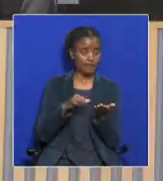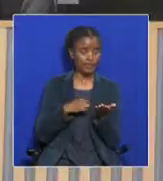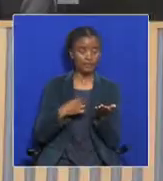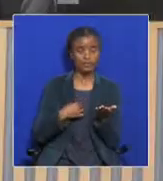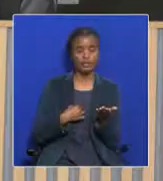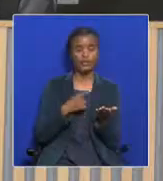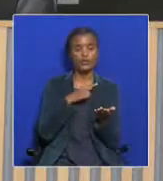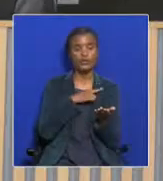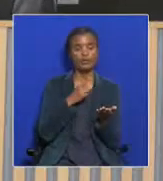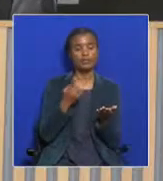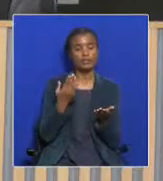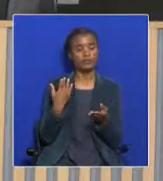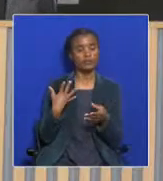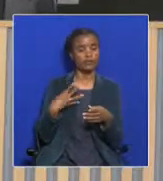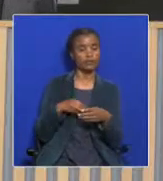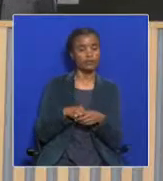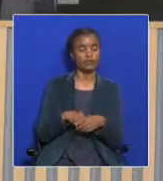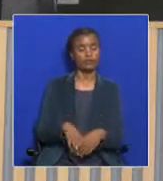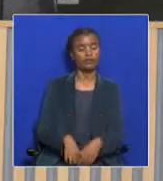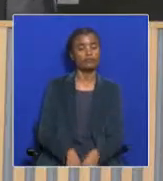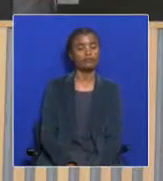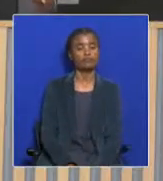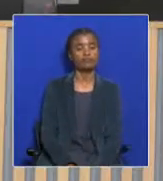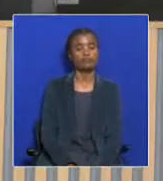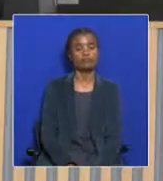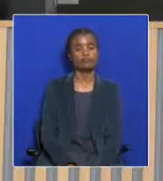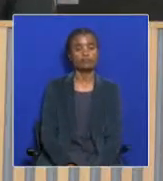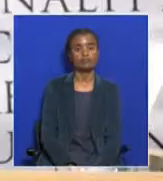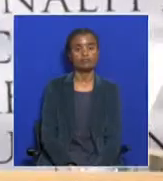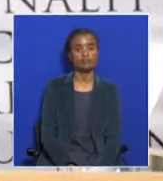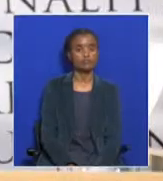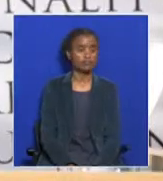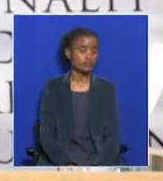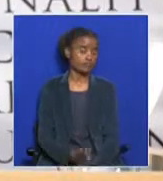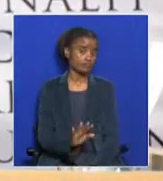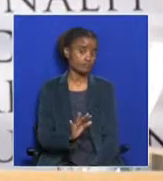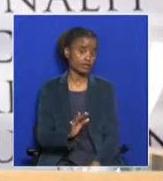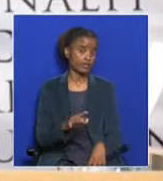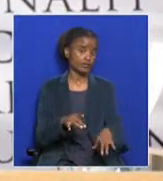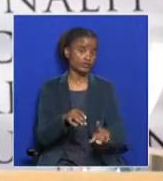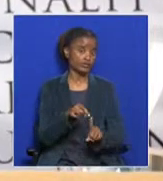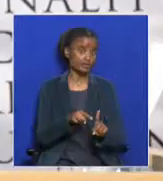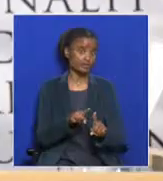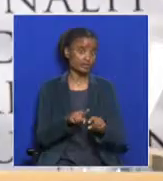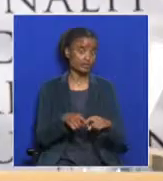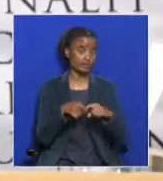Thank you. Chair, might this be an appropriate time for enlarged adjournment? Thank you.